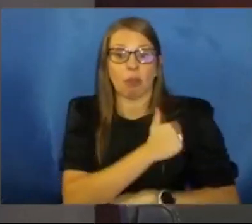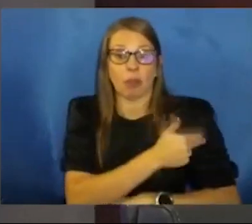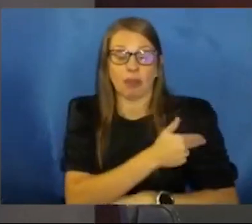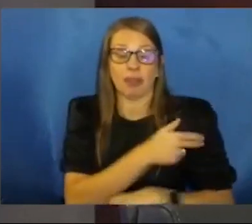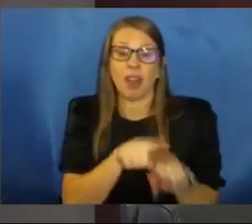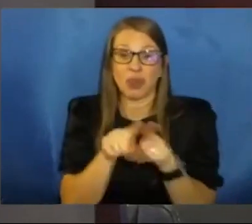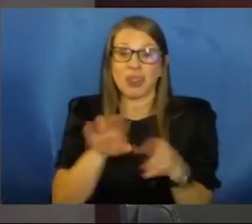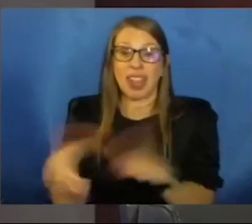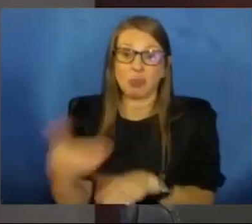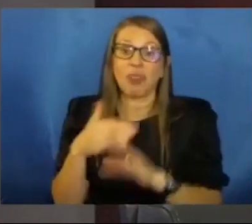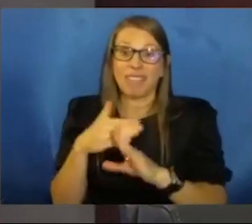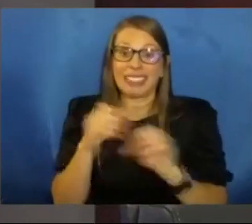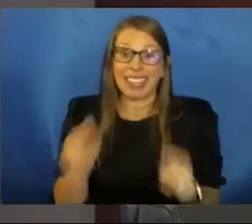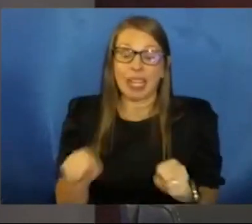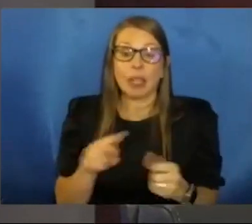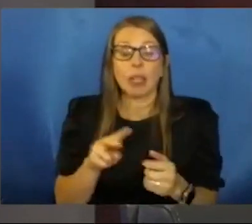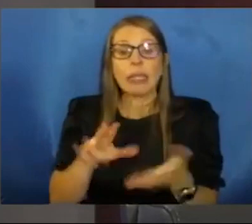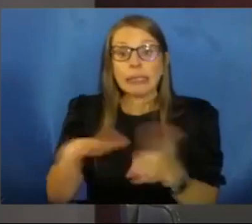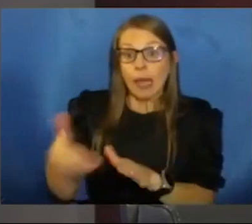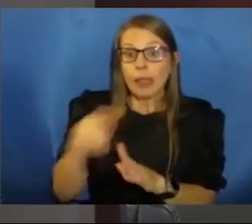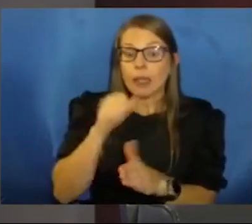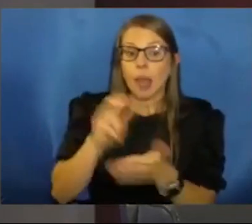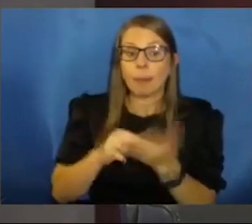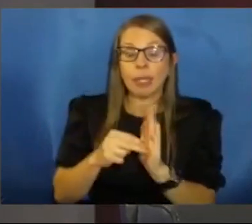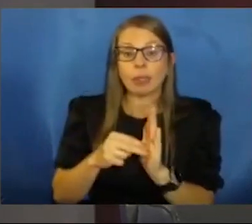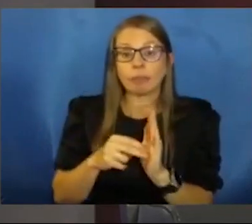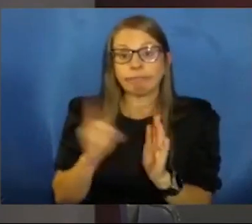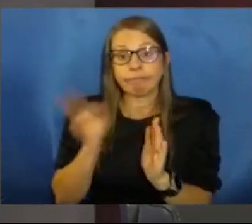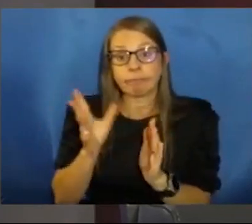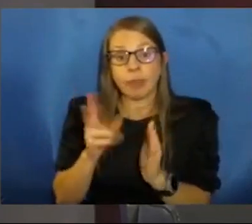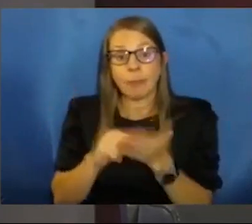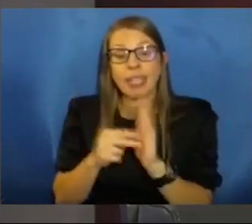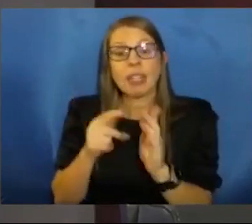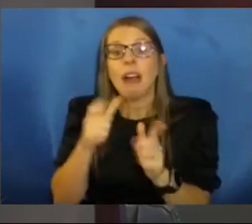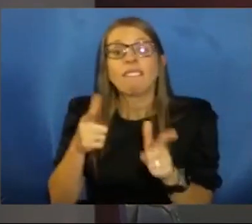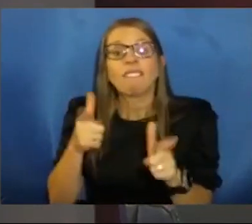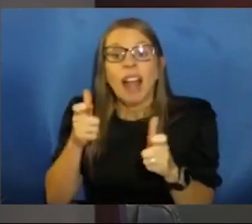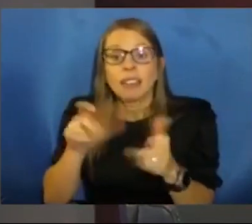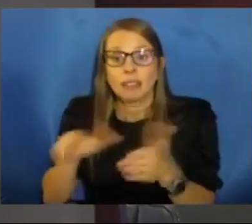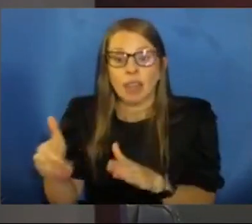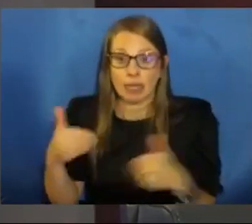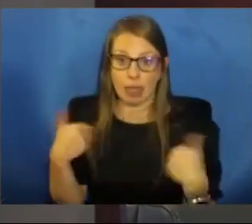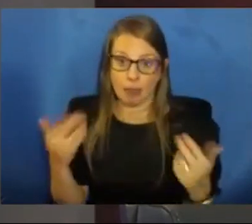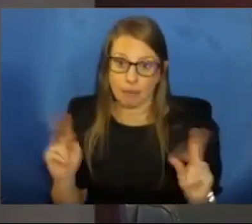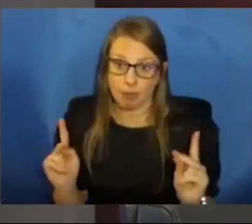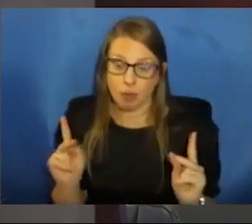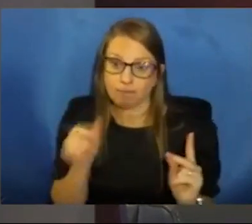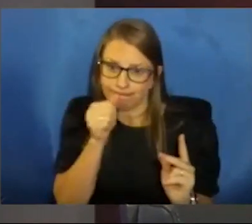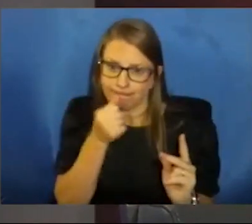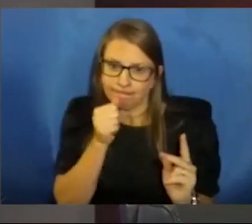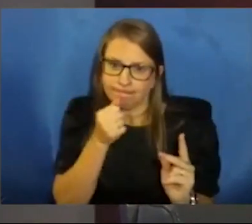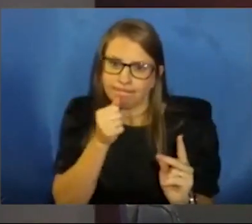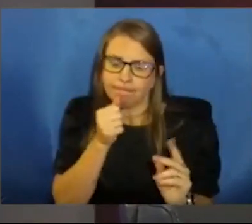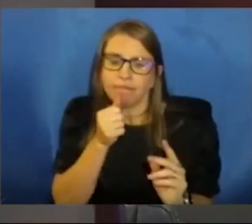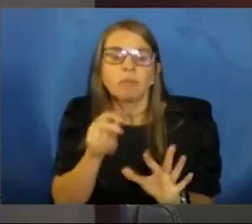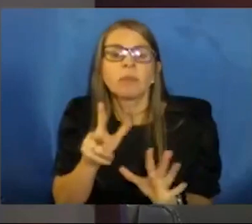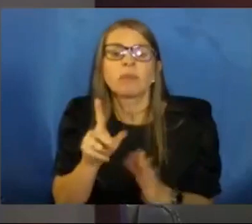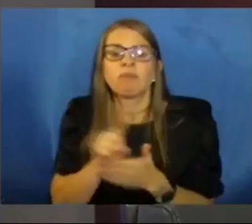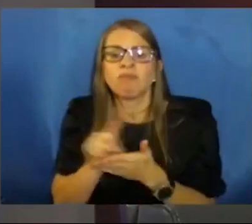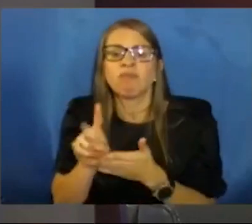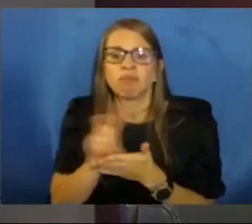this time point, continue to protect us against that. And that's why it is so important to continue vaccination, as we have just seen,